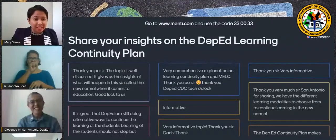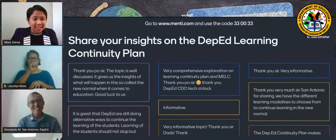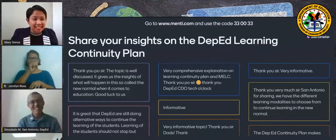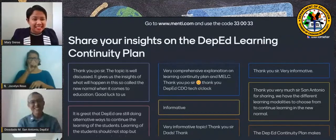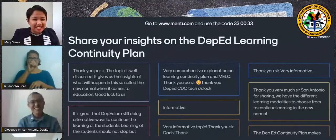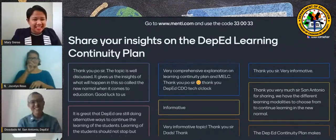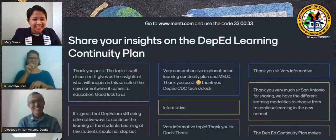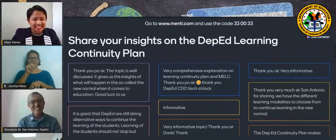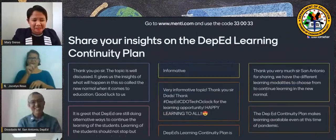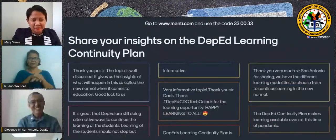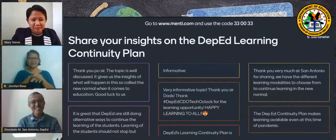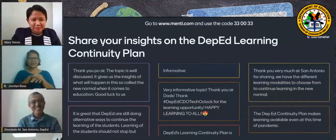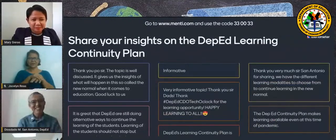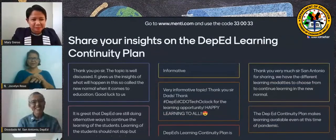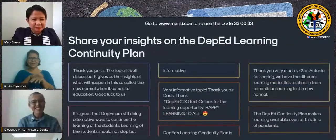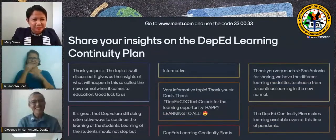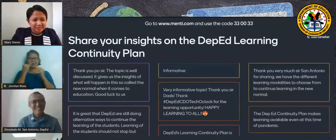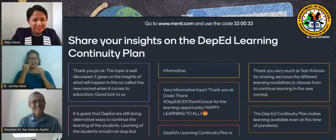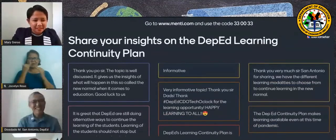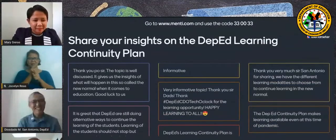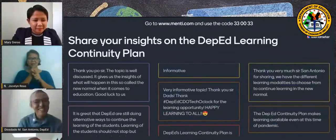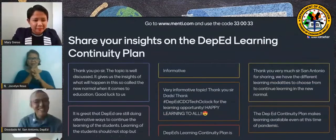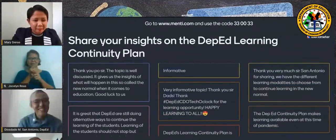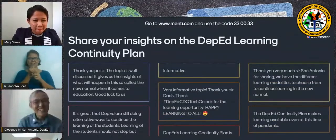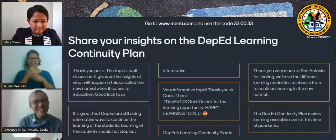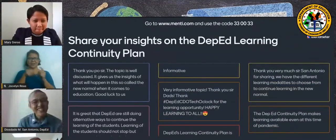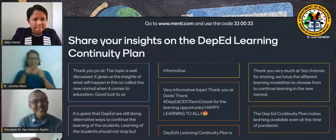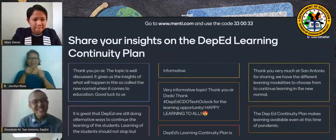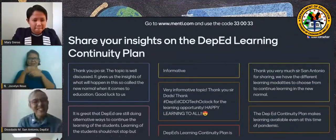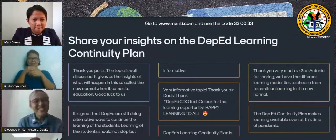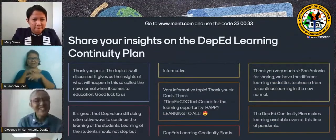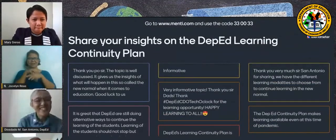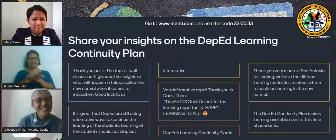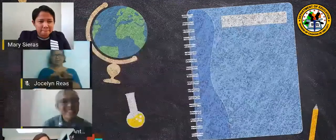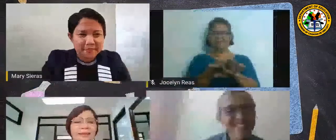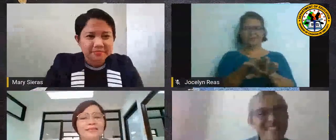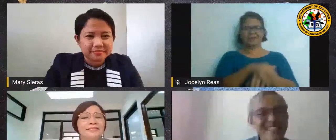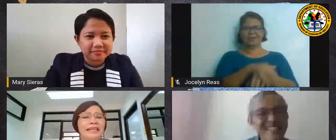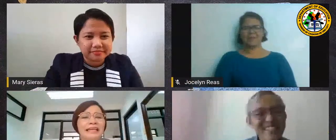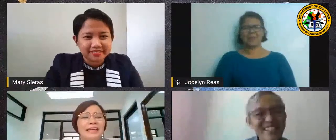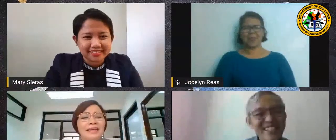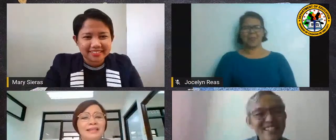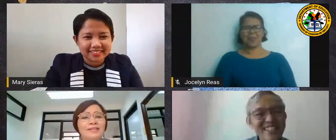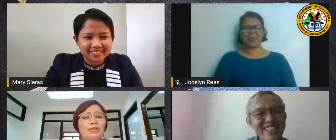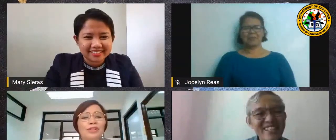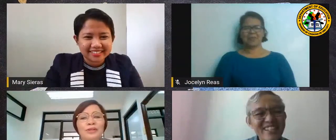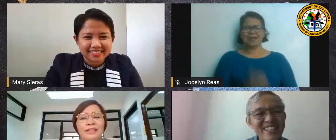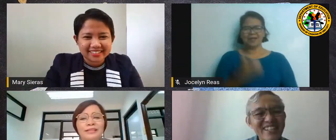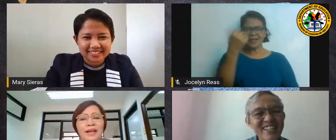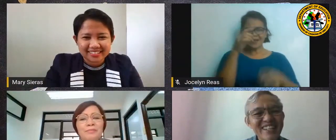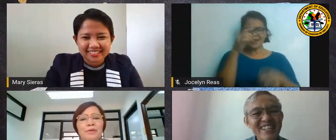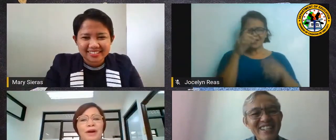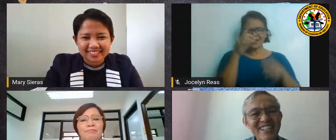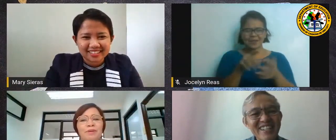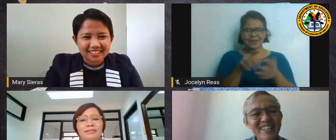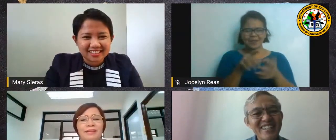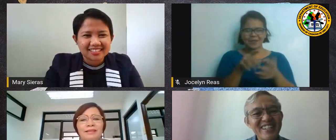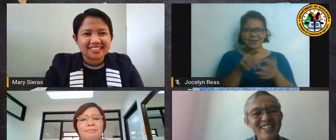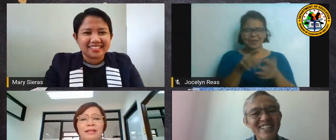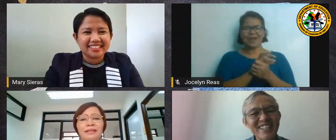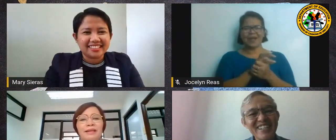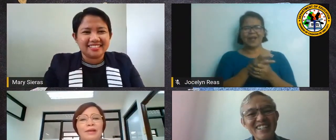question for ASDS? Yes, Yusef, ang galing, really. In so short a time, you